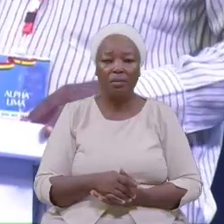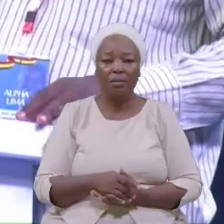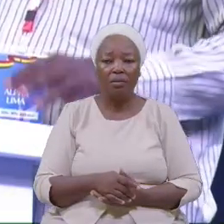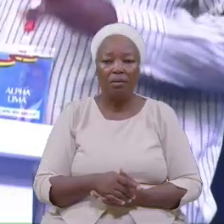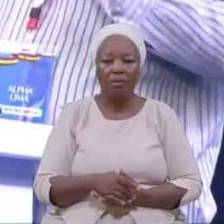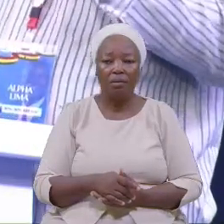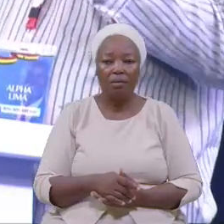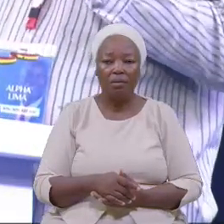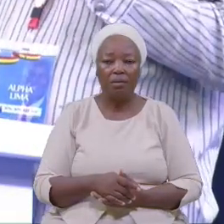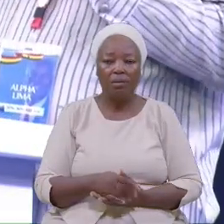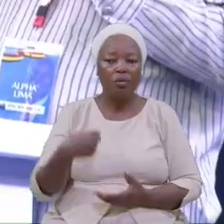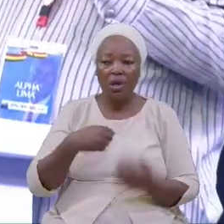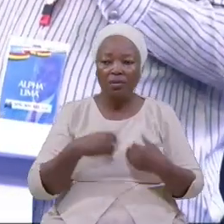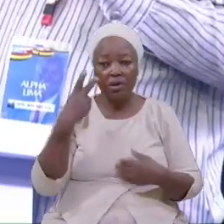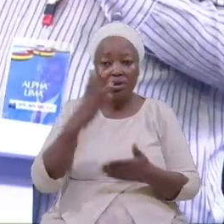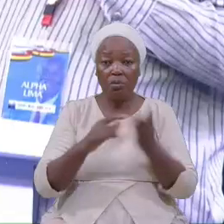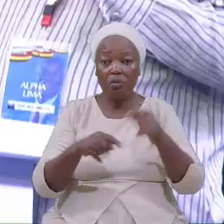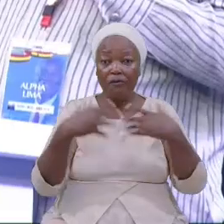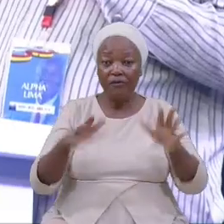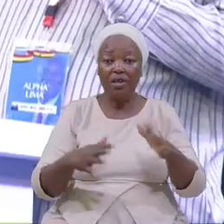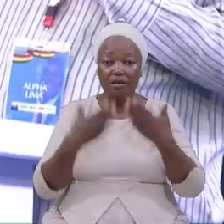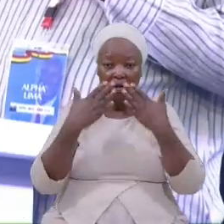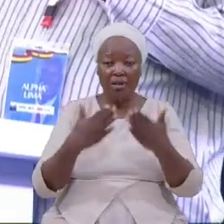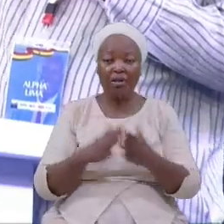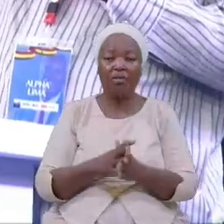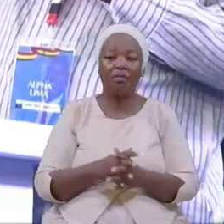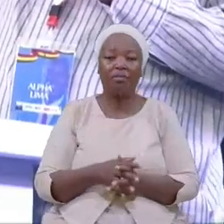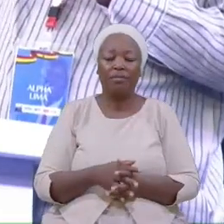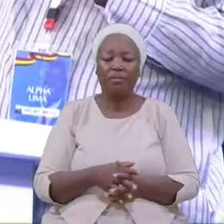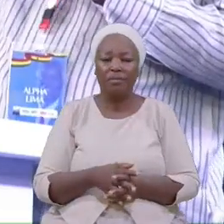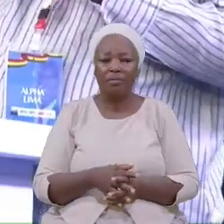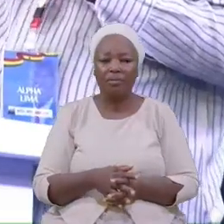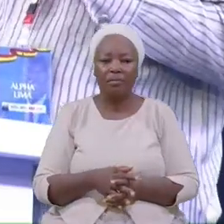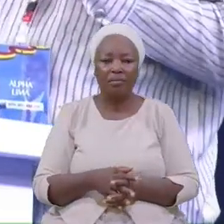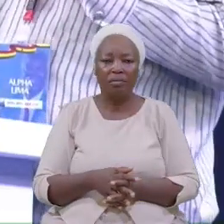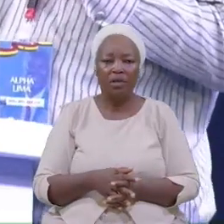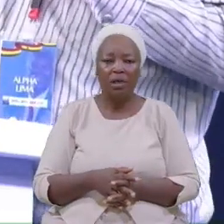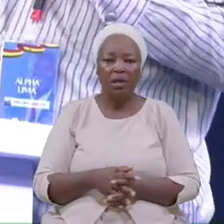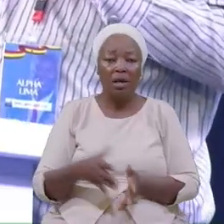Yeah, we see some flags being raised. What about the other parts of the field?